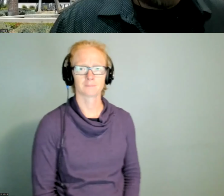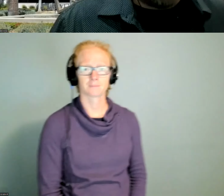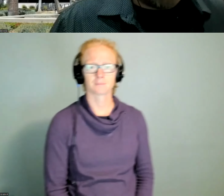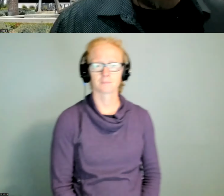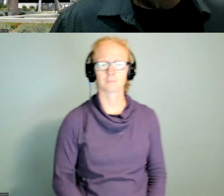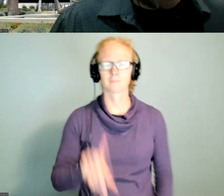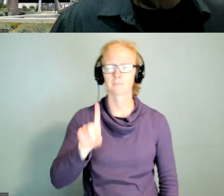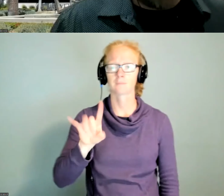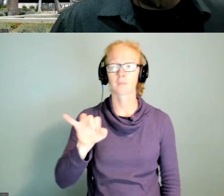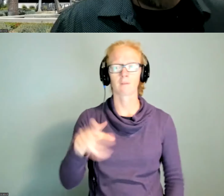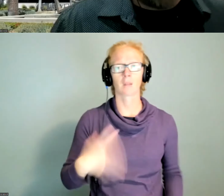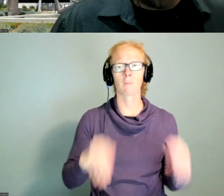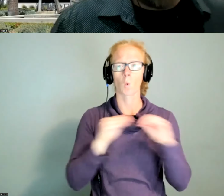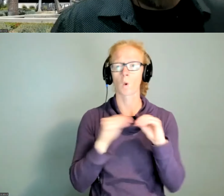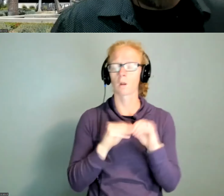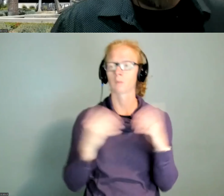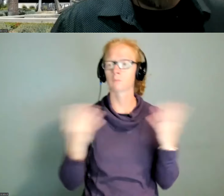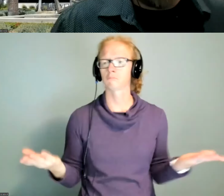David, any